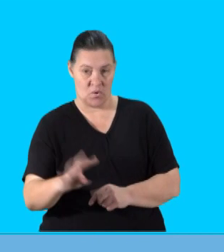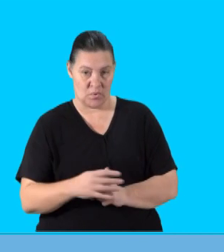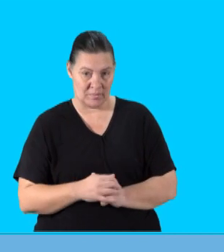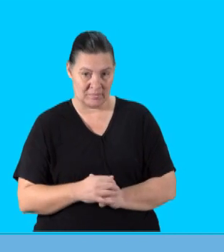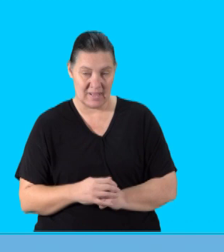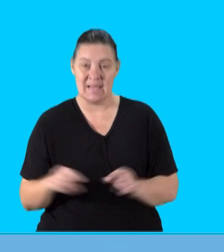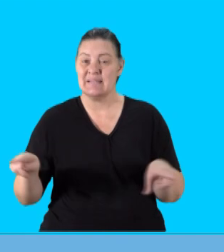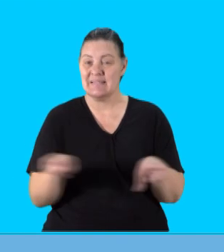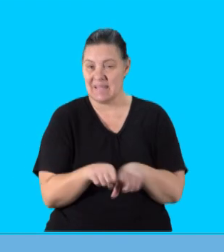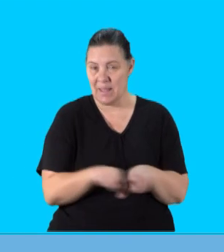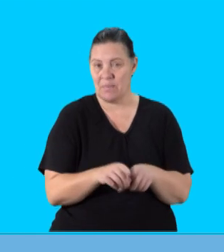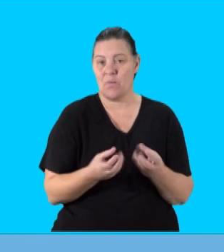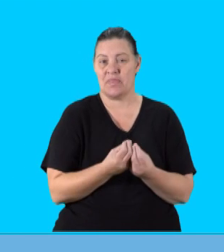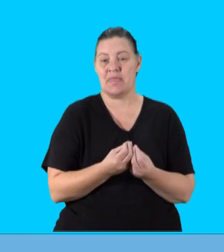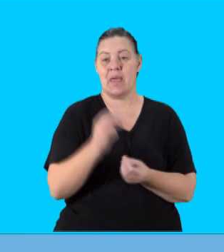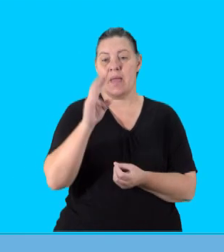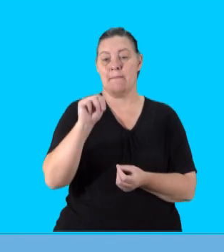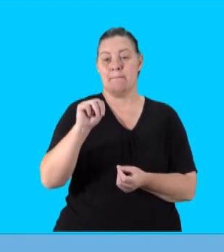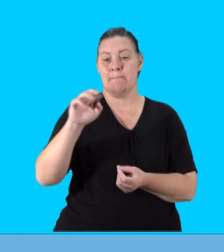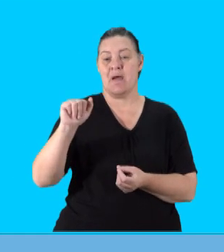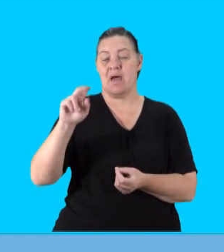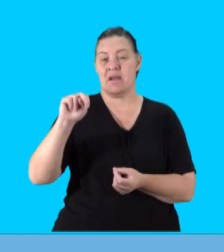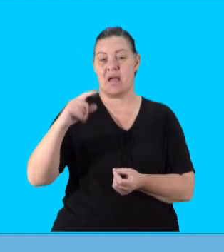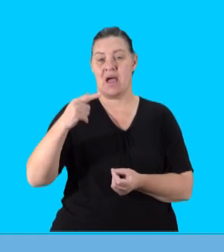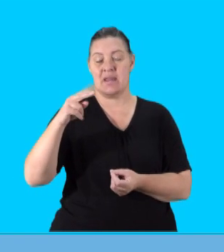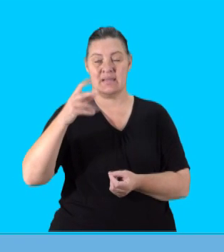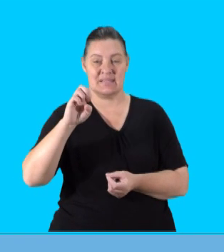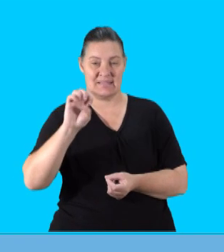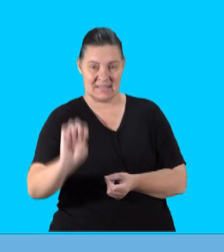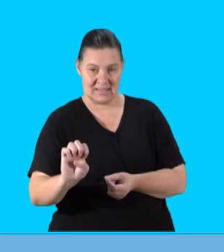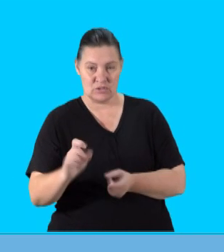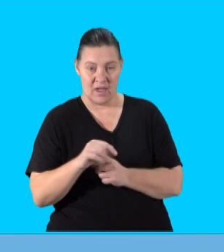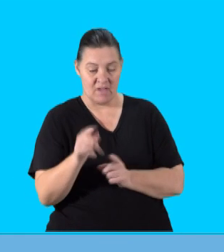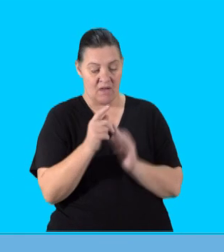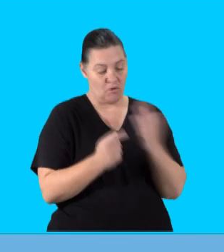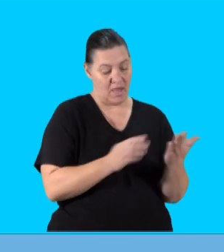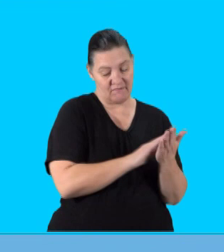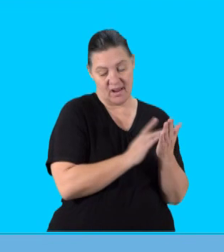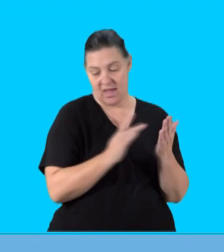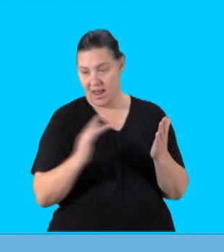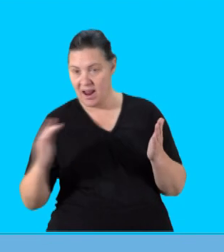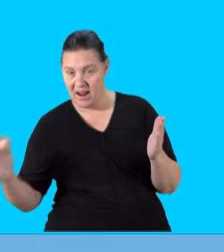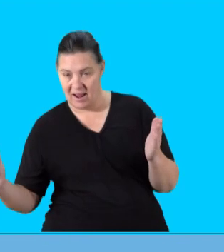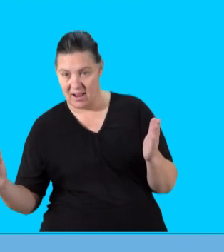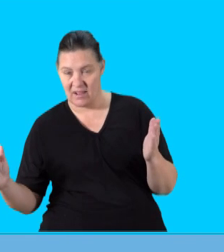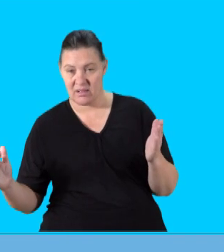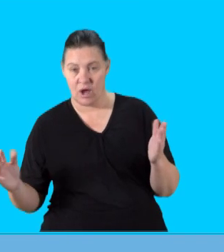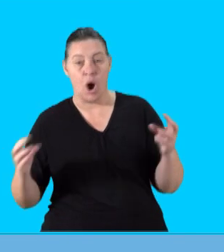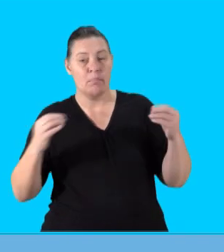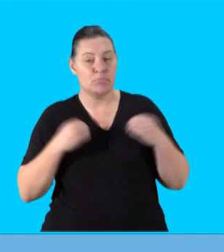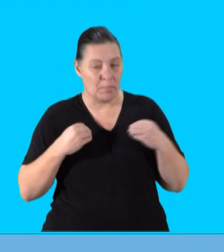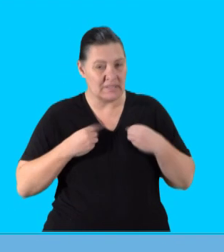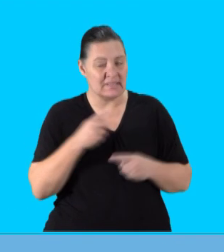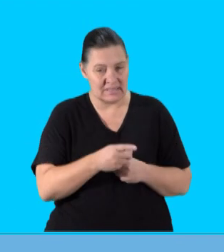4. Same with our manganese. And as you can see, when you're moving across from the left-hand side to the right-hand side,